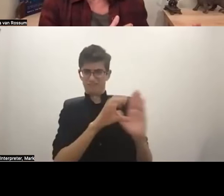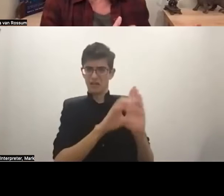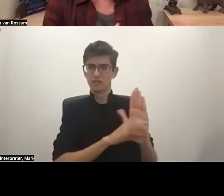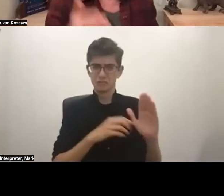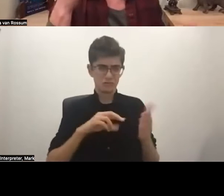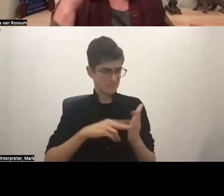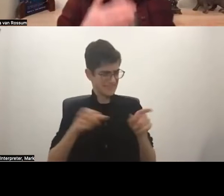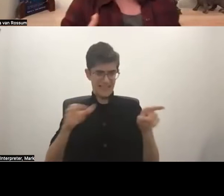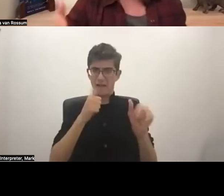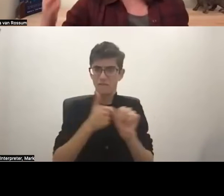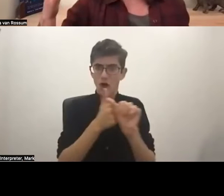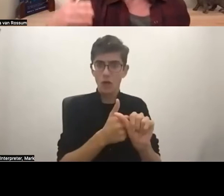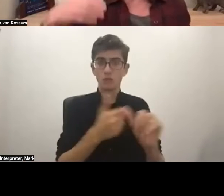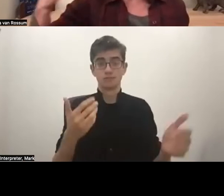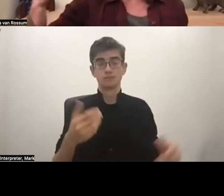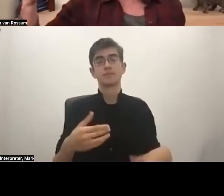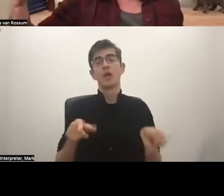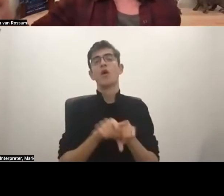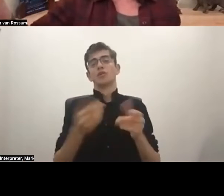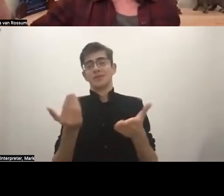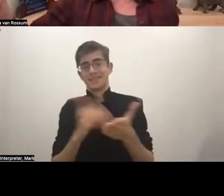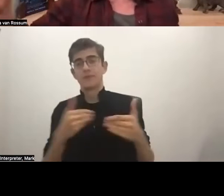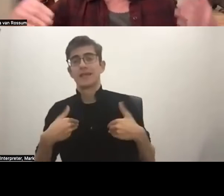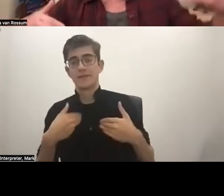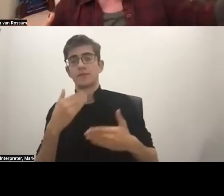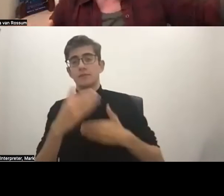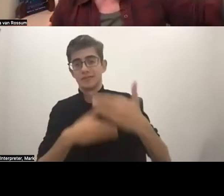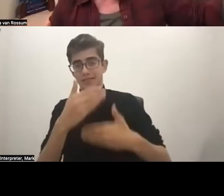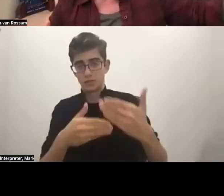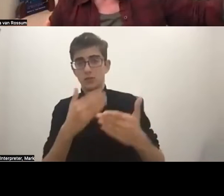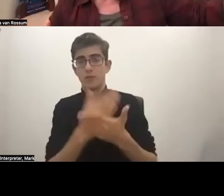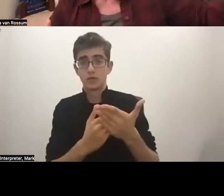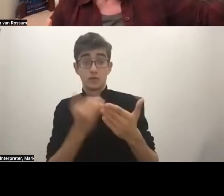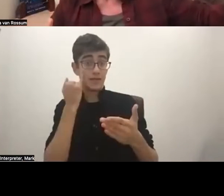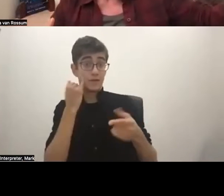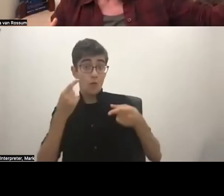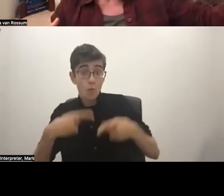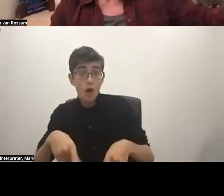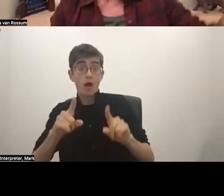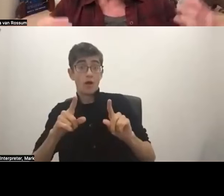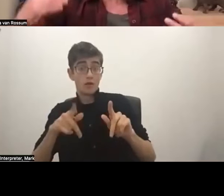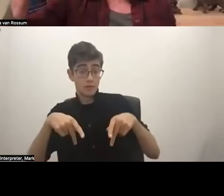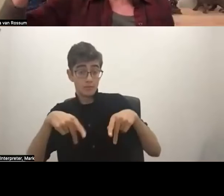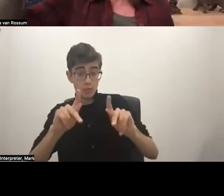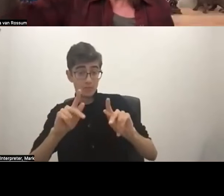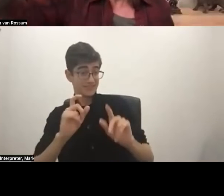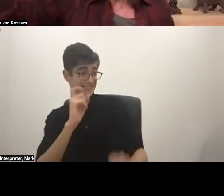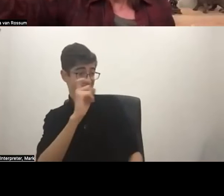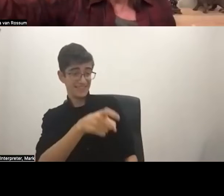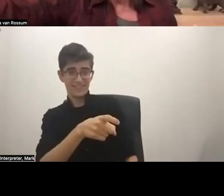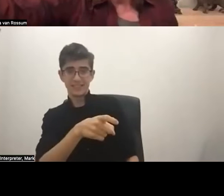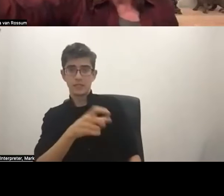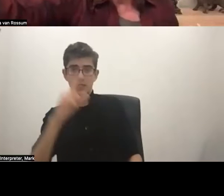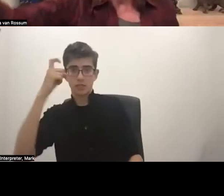that I talked about. If in the context of issuing that new permit for that highly polluting industrial operation, that really is a